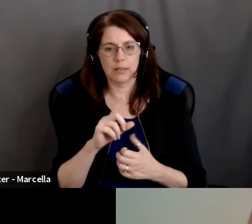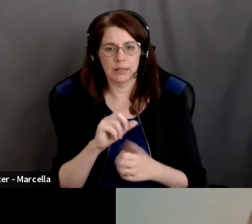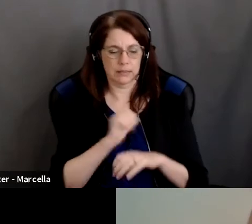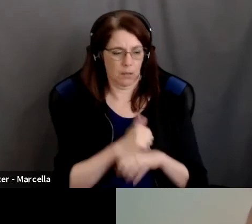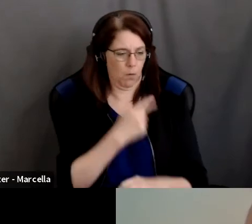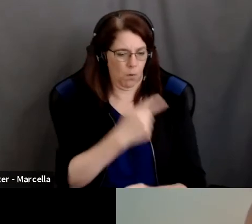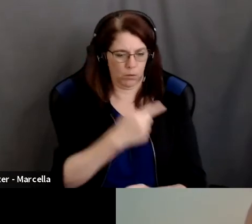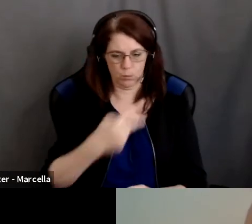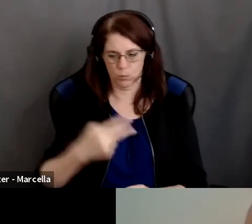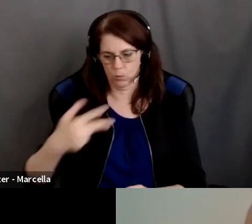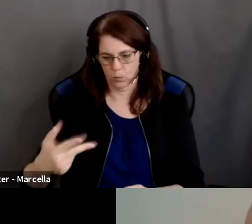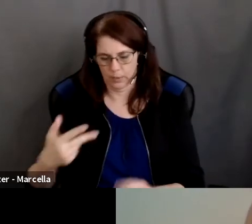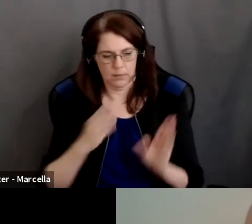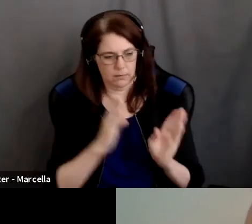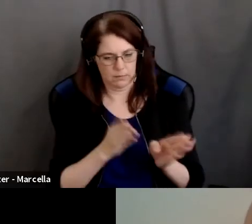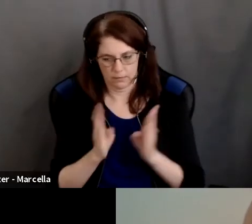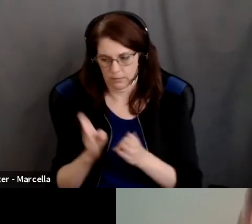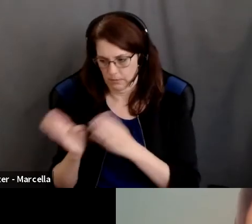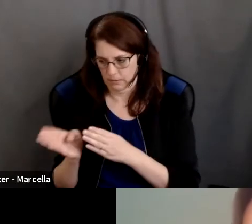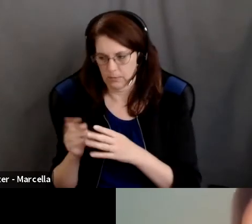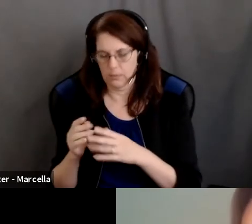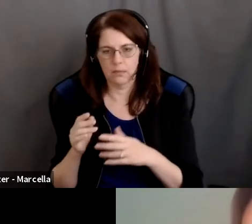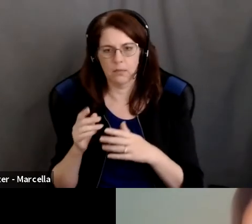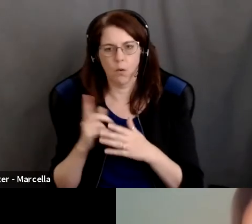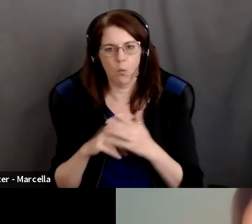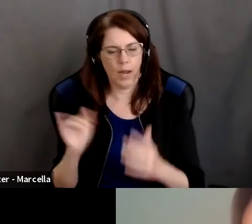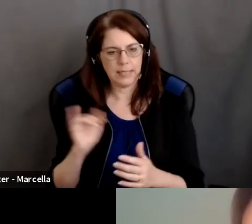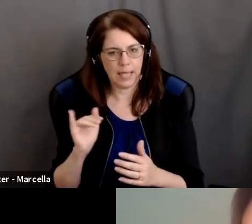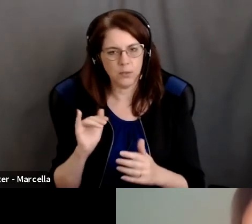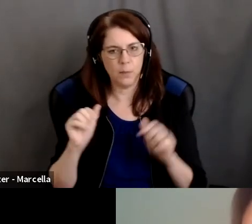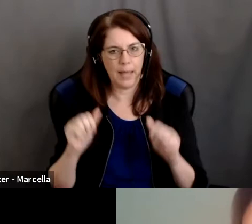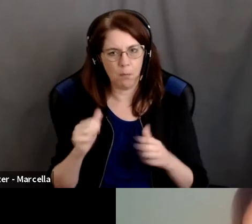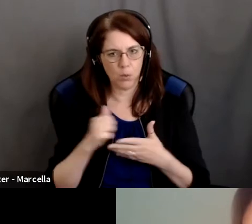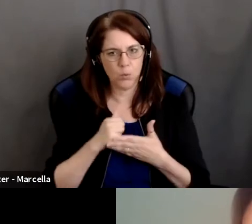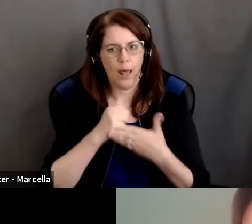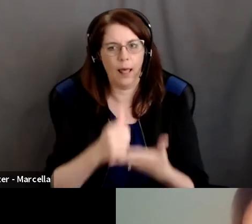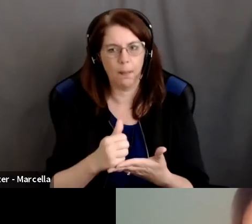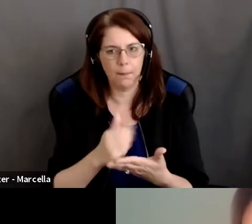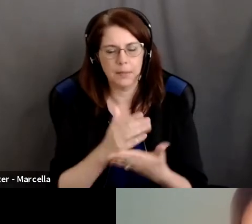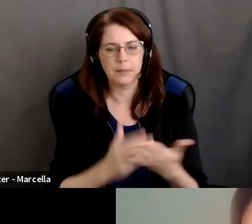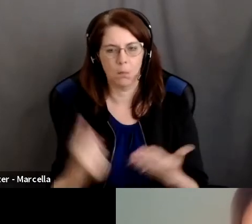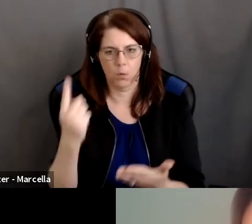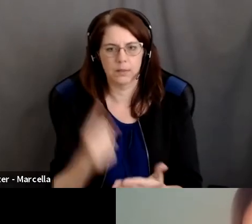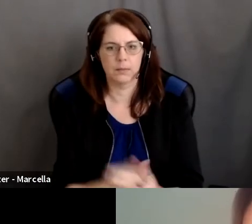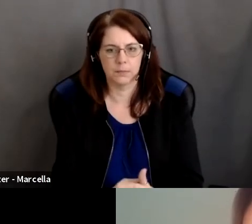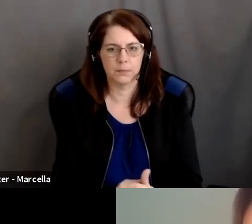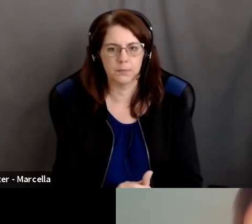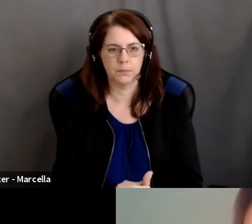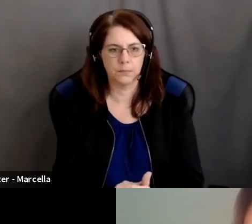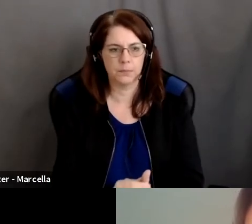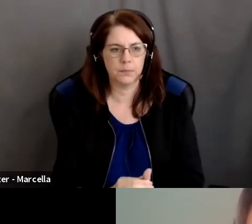manner what it's like to be able to help someone. And like I